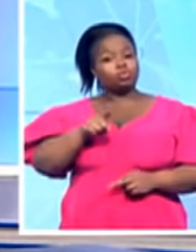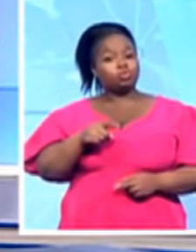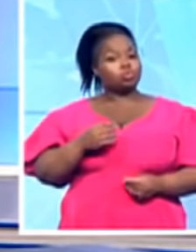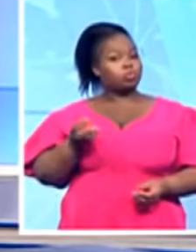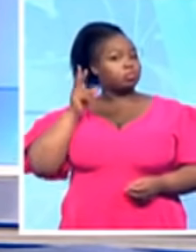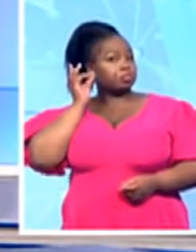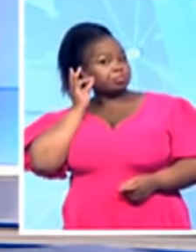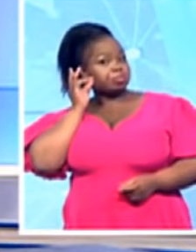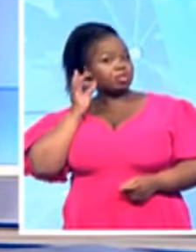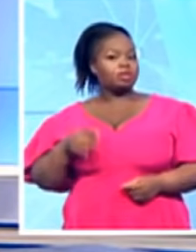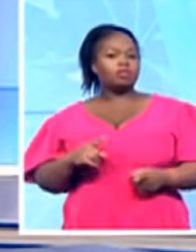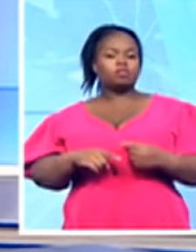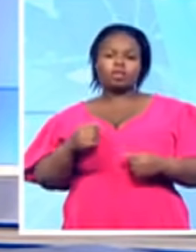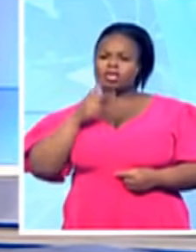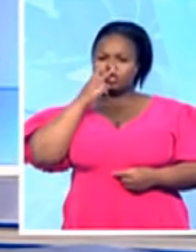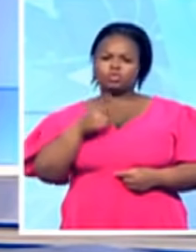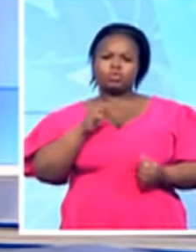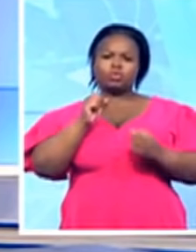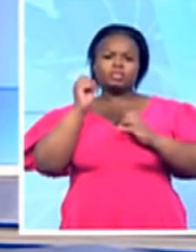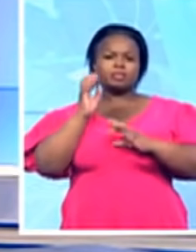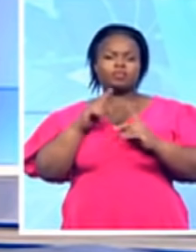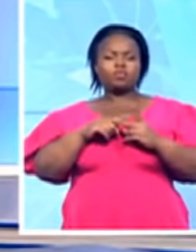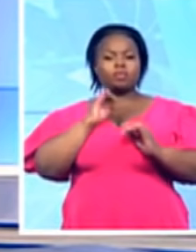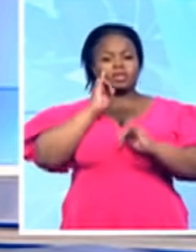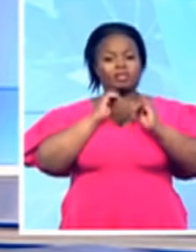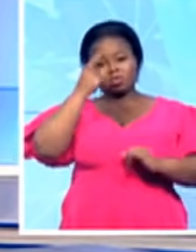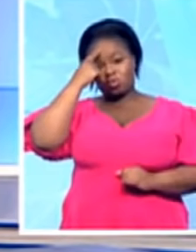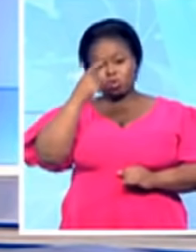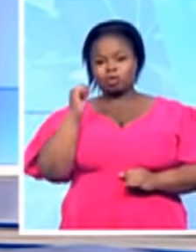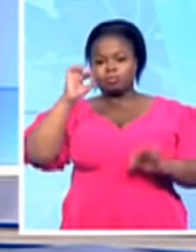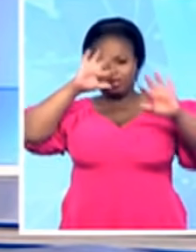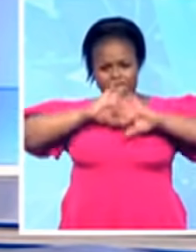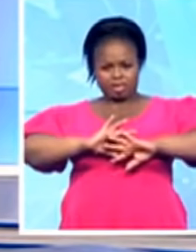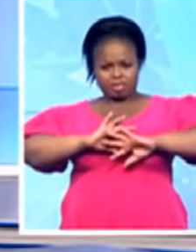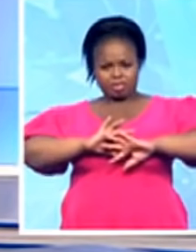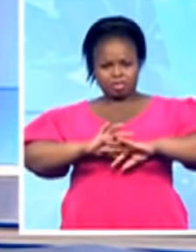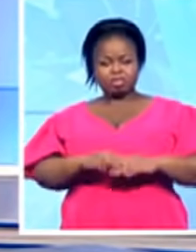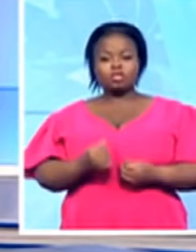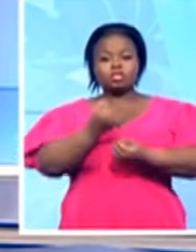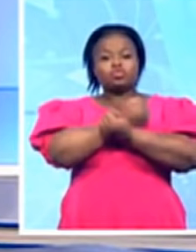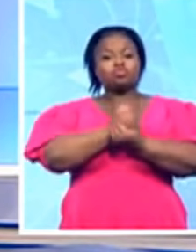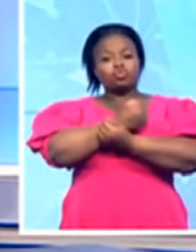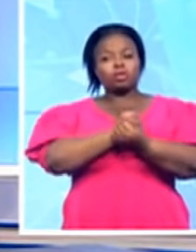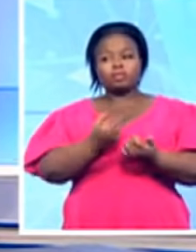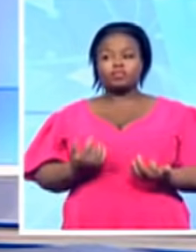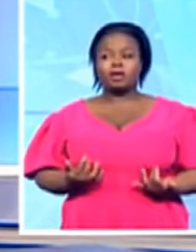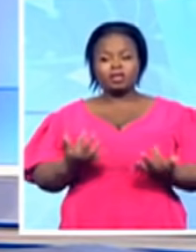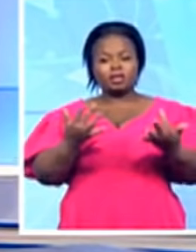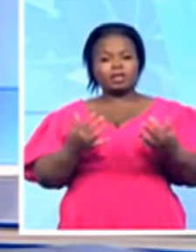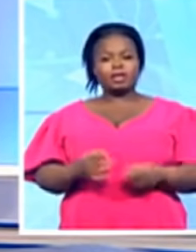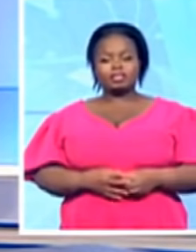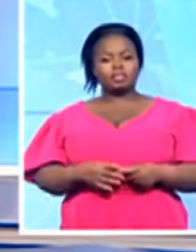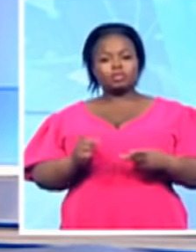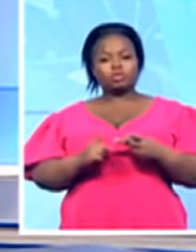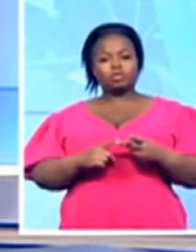statement from 11 o'clock last night, trucks on fire in the vicinity of Toll Plaza. Do we know for